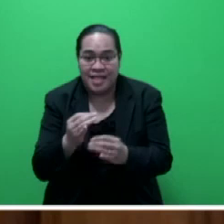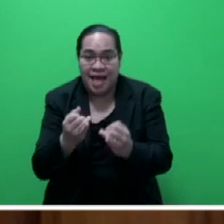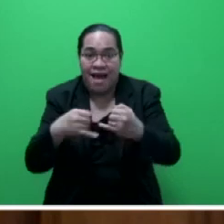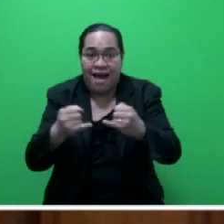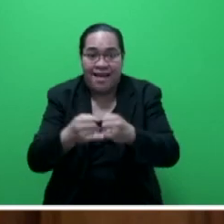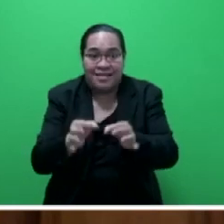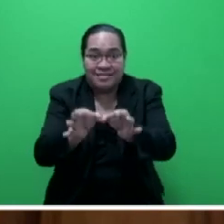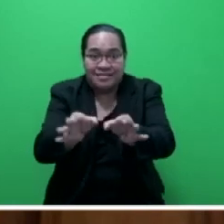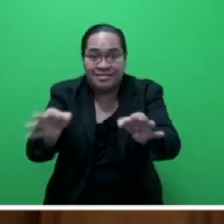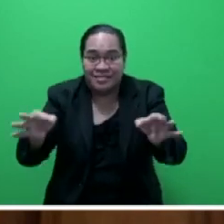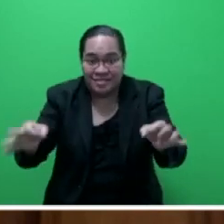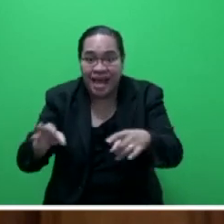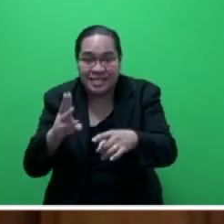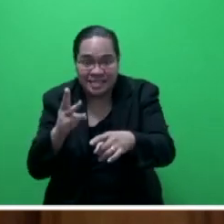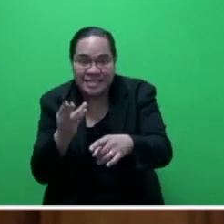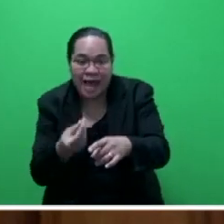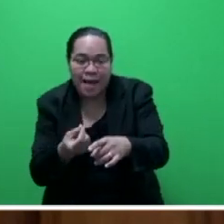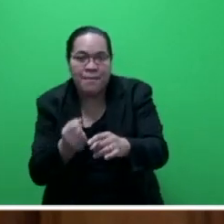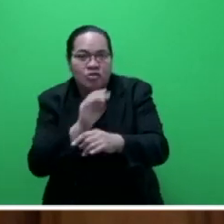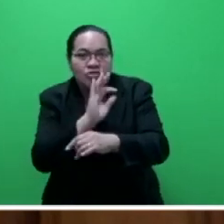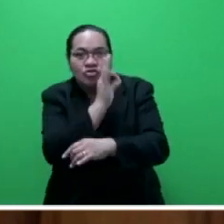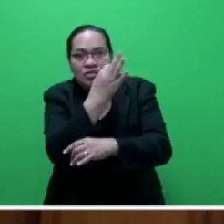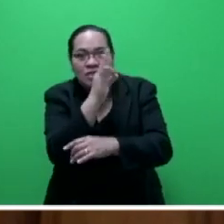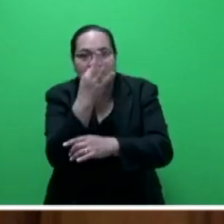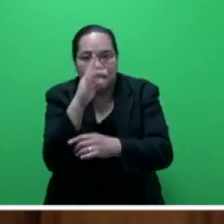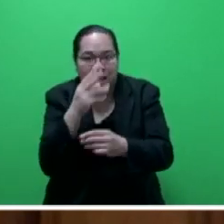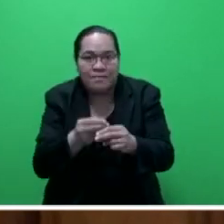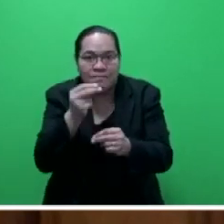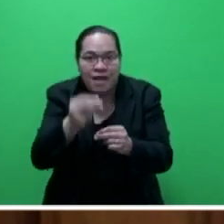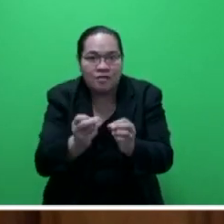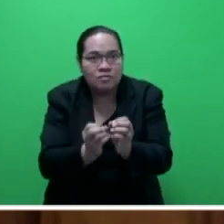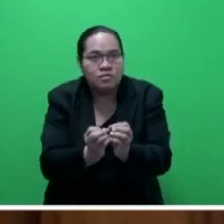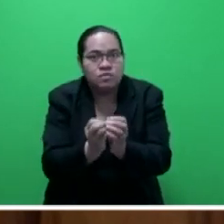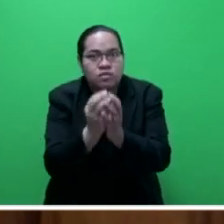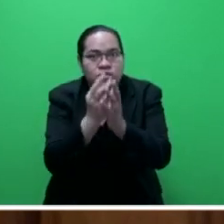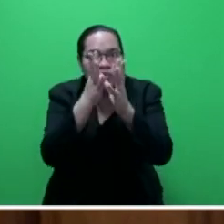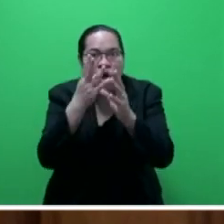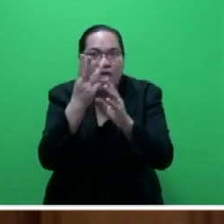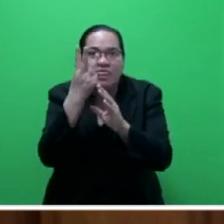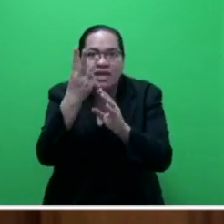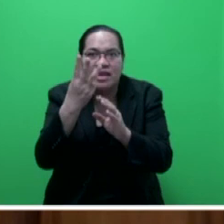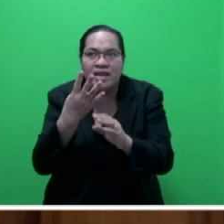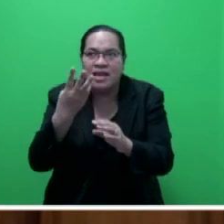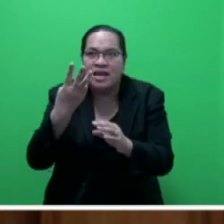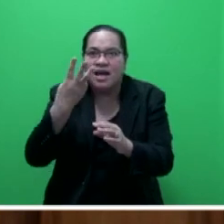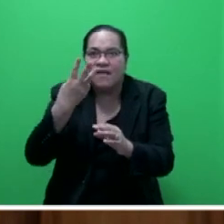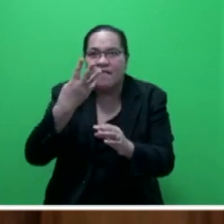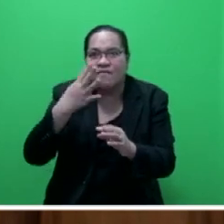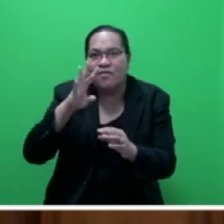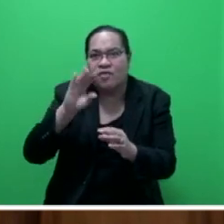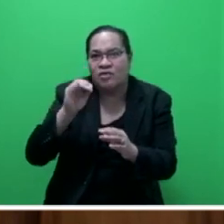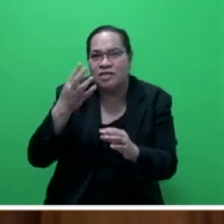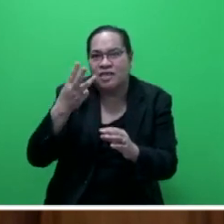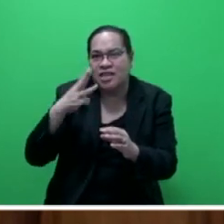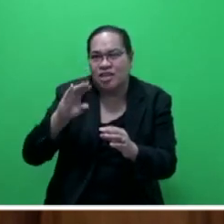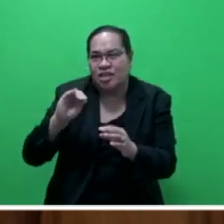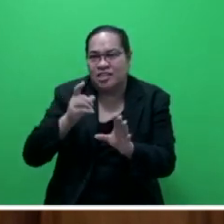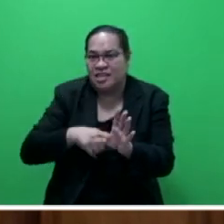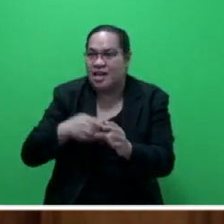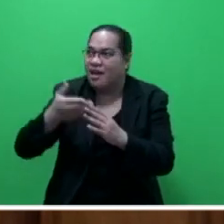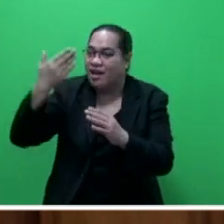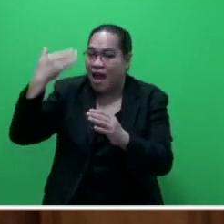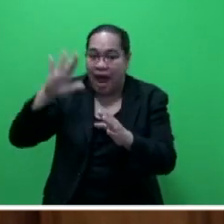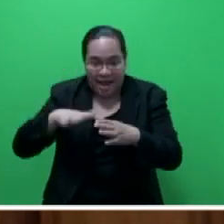where there are several pine schemes, timber from the trees that were planted 3 to 4 decades ago are now the main